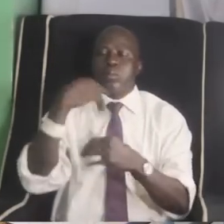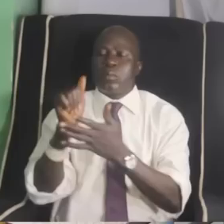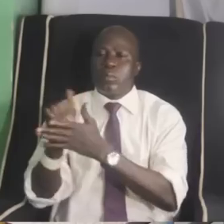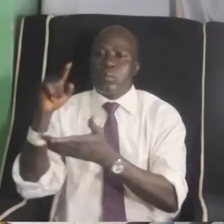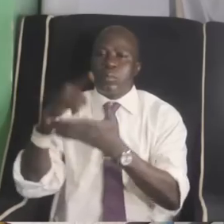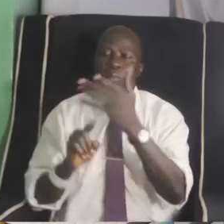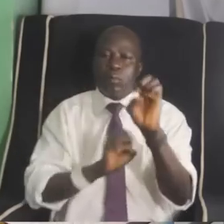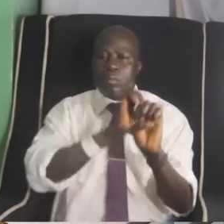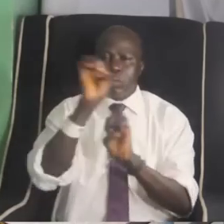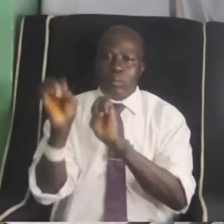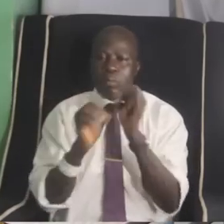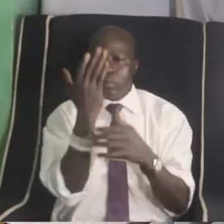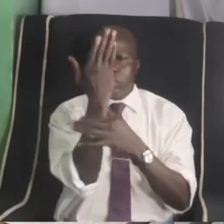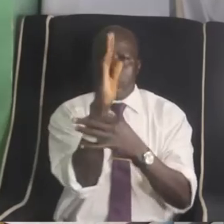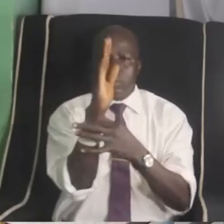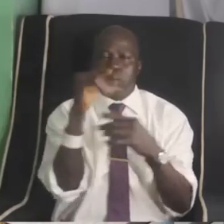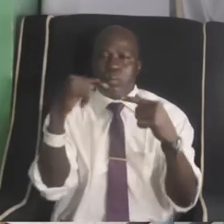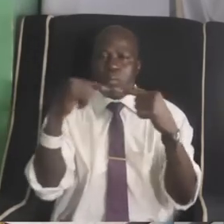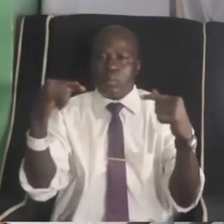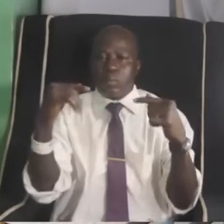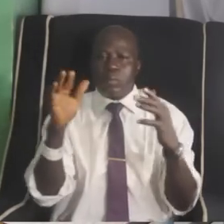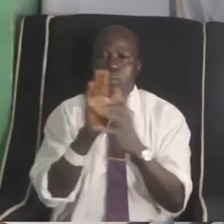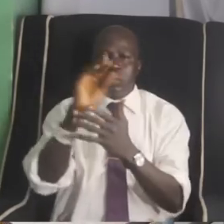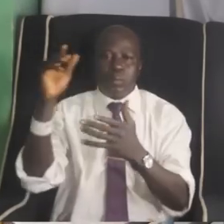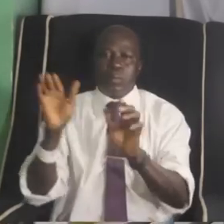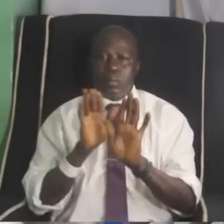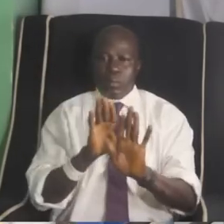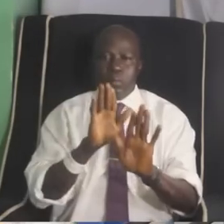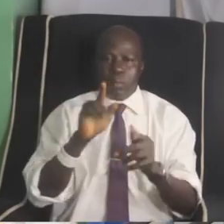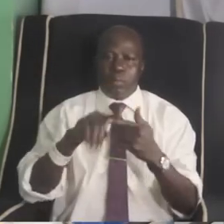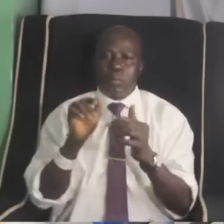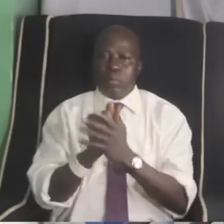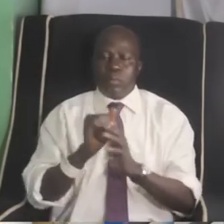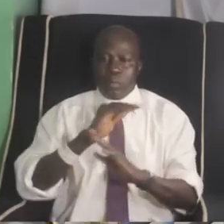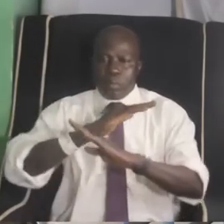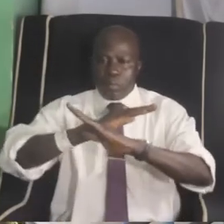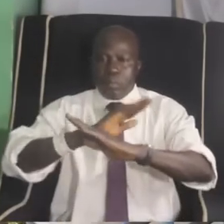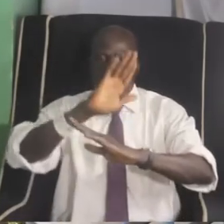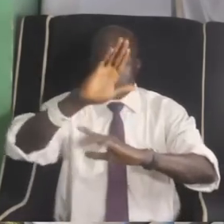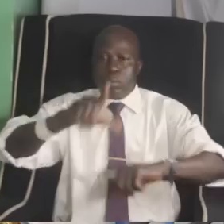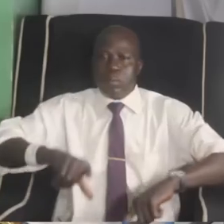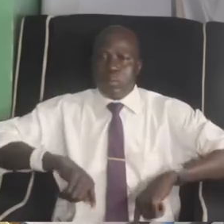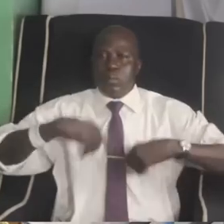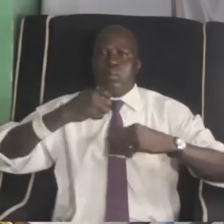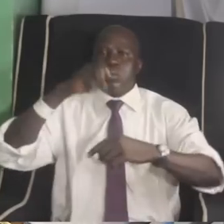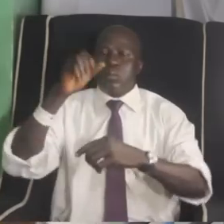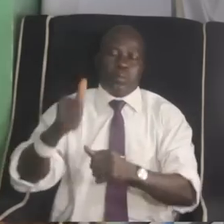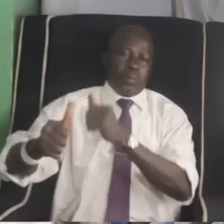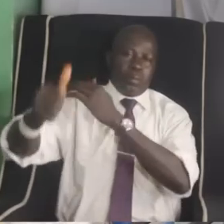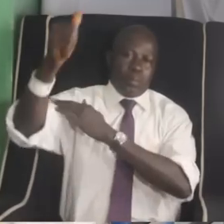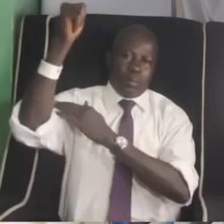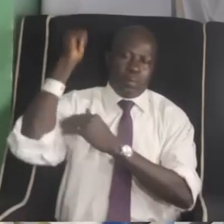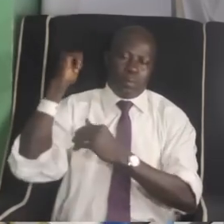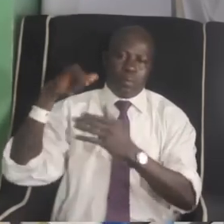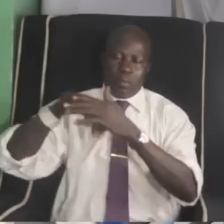Gbogbo owo awon agba. Every hand of heaven. Ati ase awon agba. Forces of heaven. To da aye re duro. That lay your mo pa wi. Ni